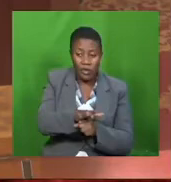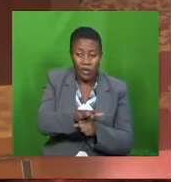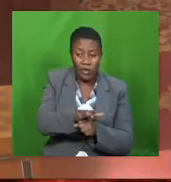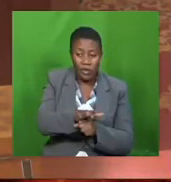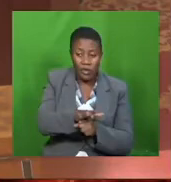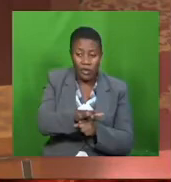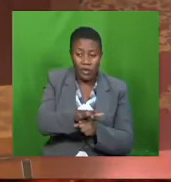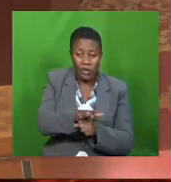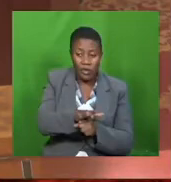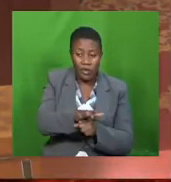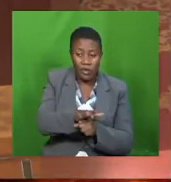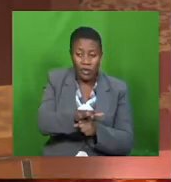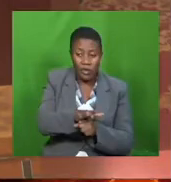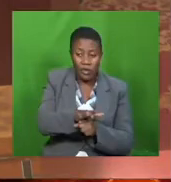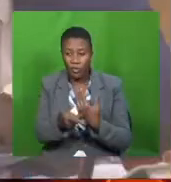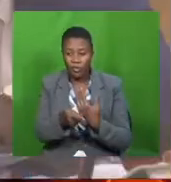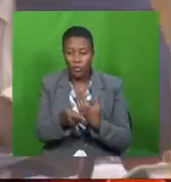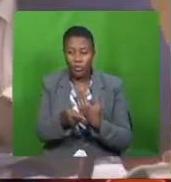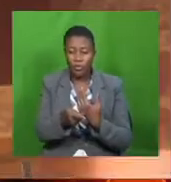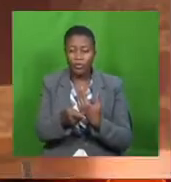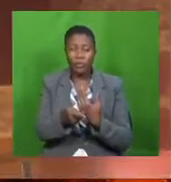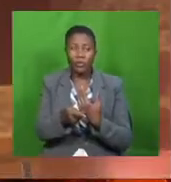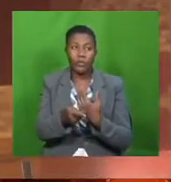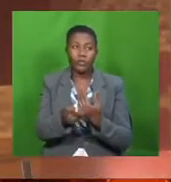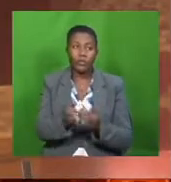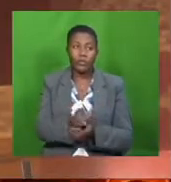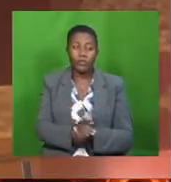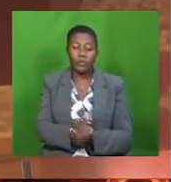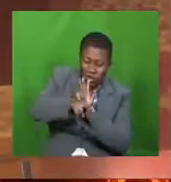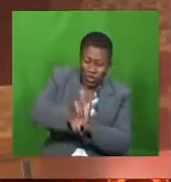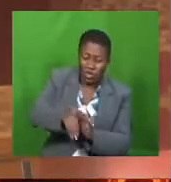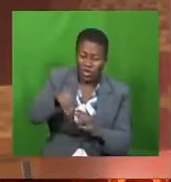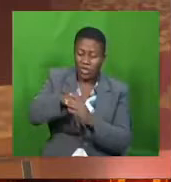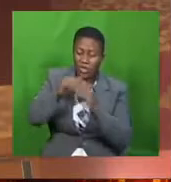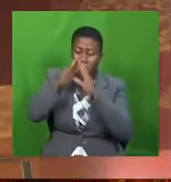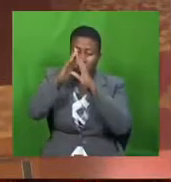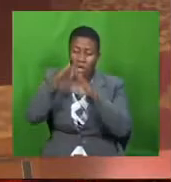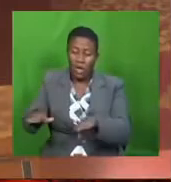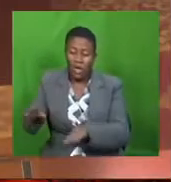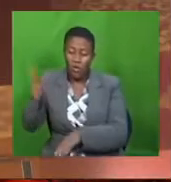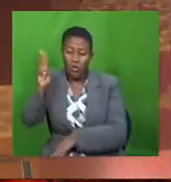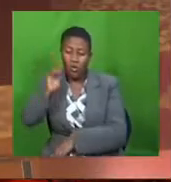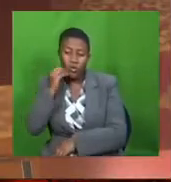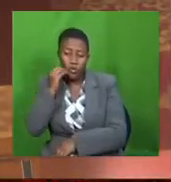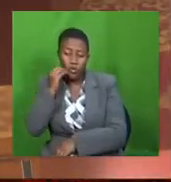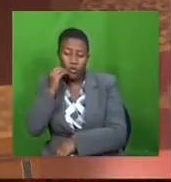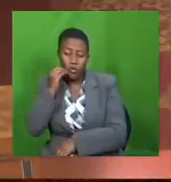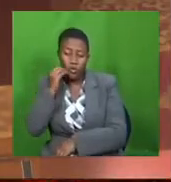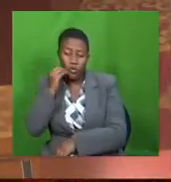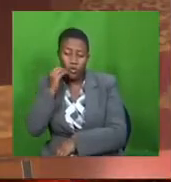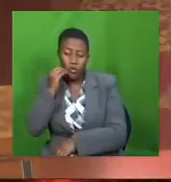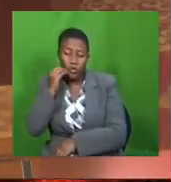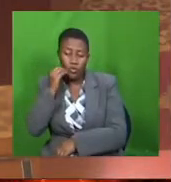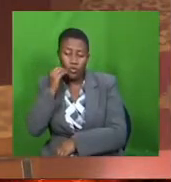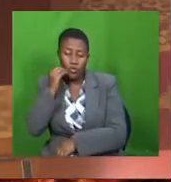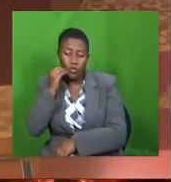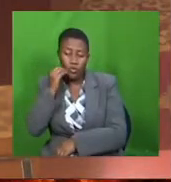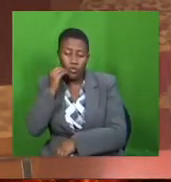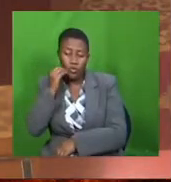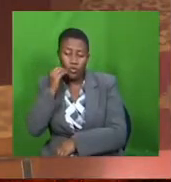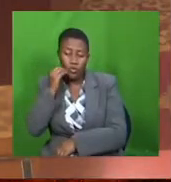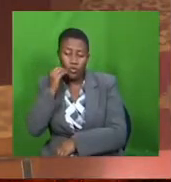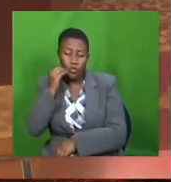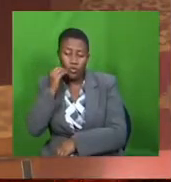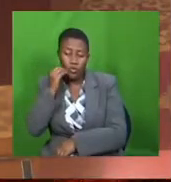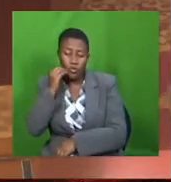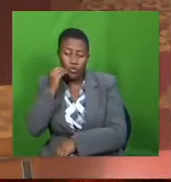for. Now, Matra, sir, one farm must say, Sica way, aye, MPP Ska, and not NDC Ska, or the